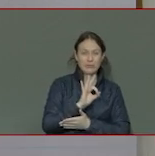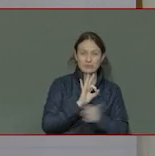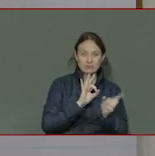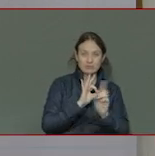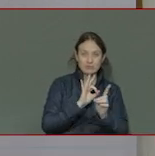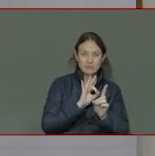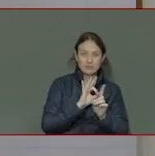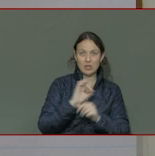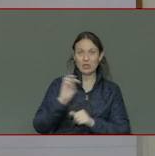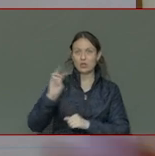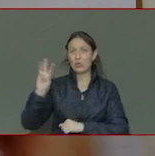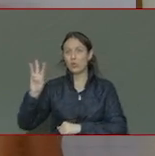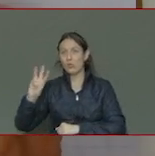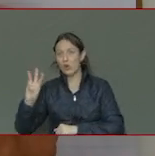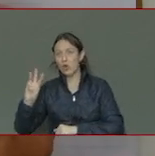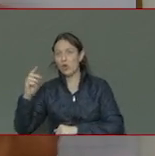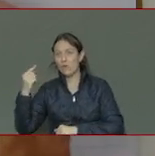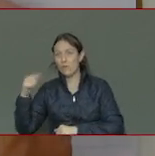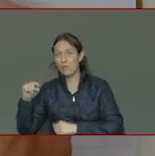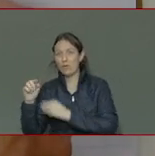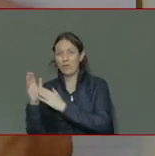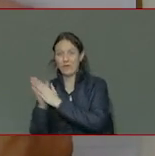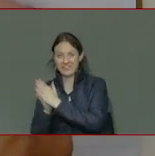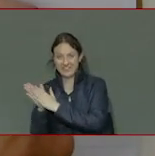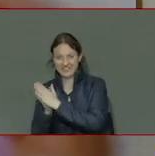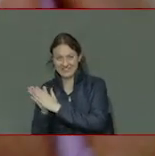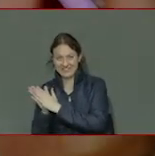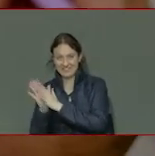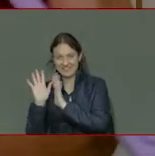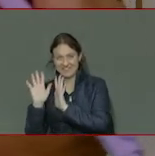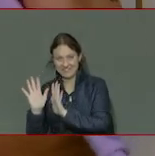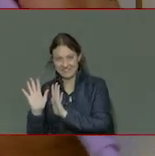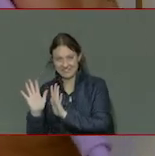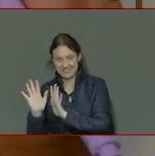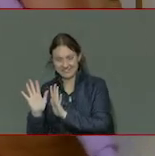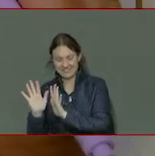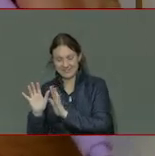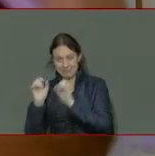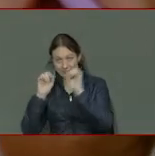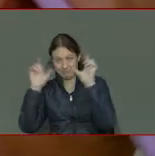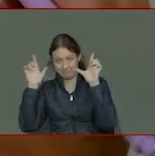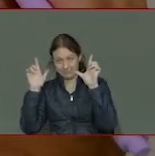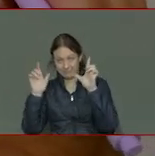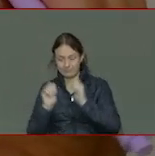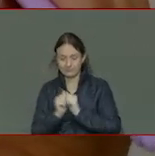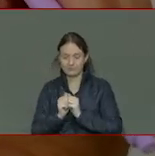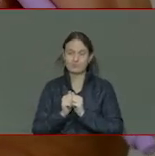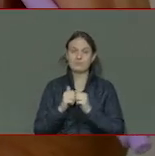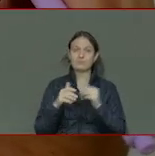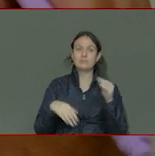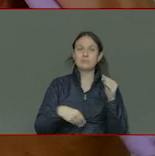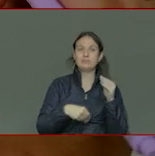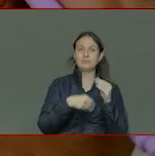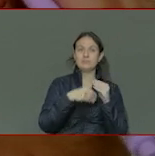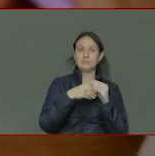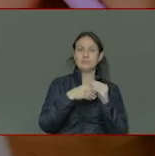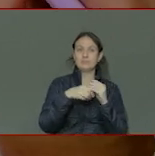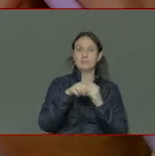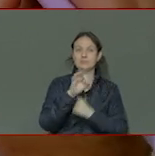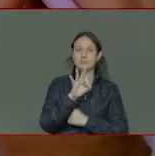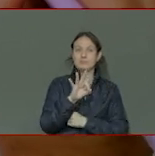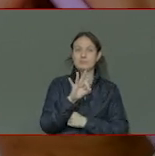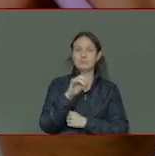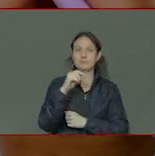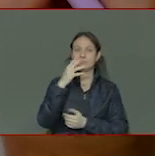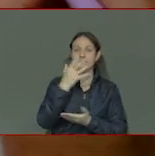the work done on friction. So I'm just keeping it like that. Plus, I'm going to expand